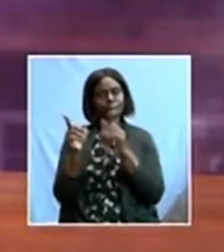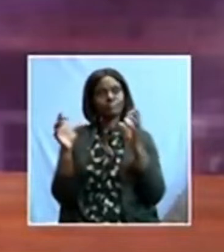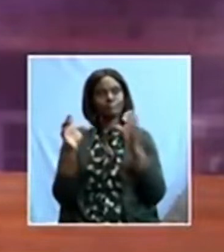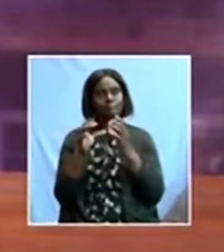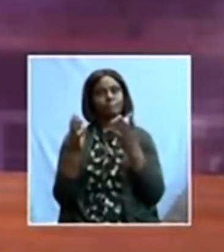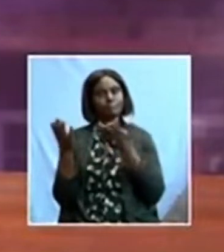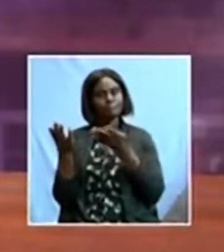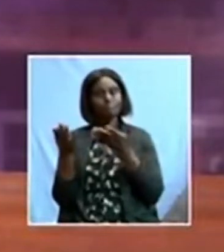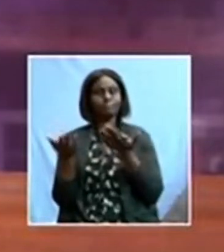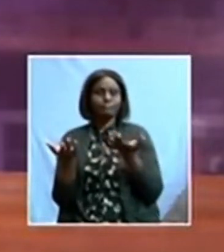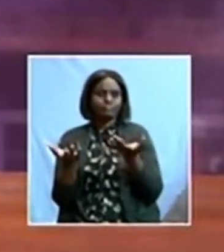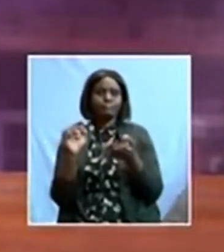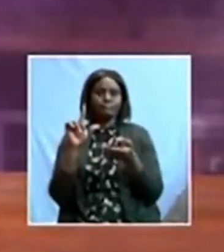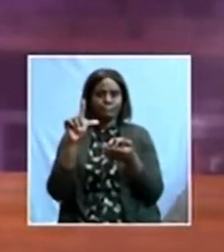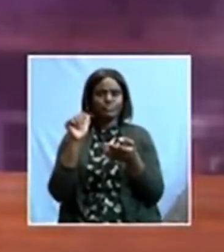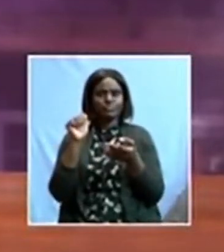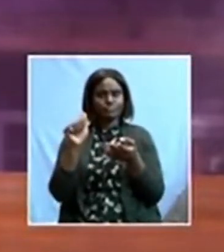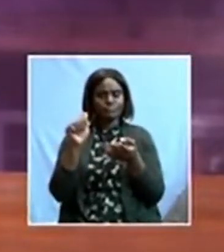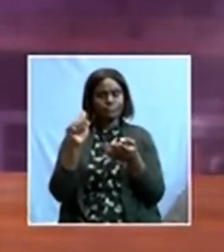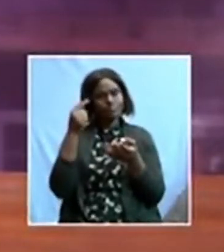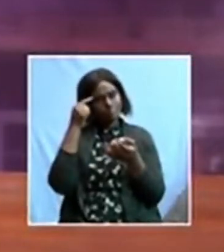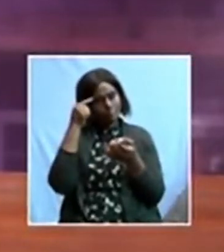Committee on Local Government Accounts.